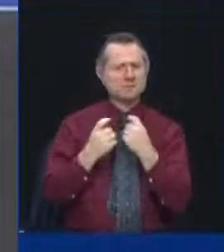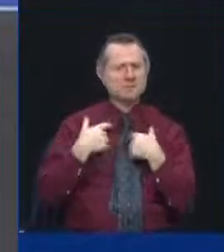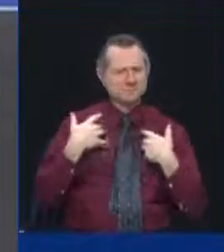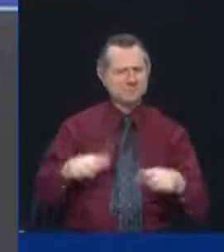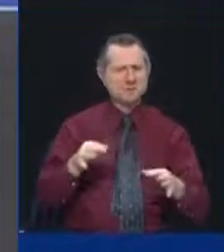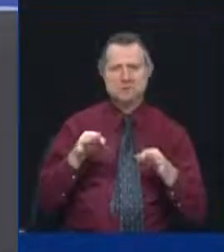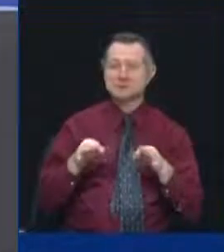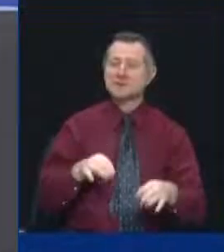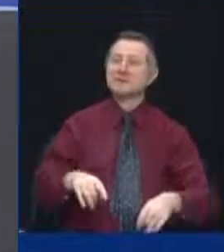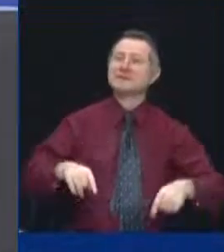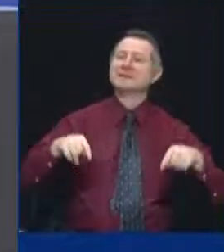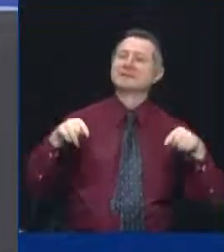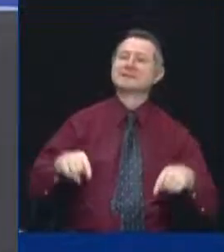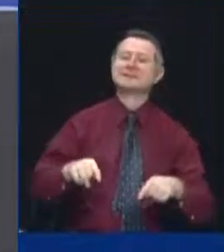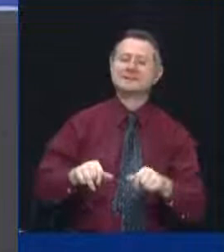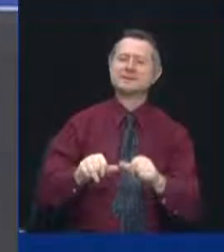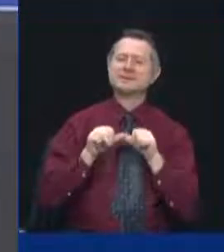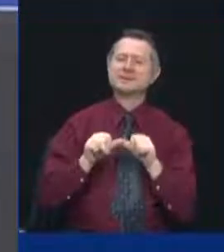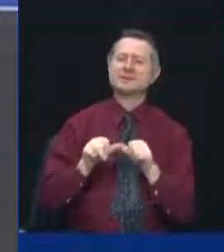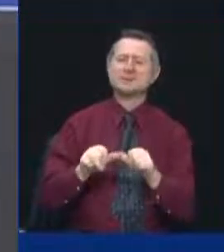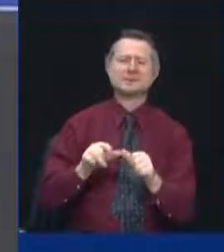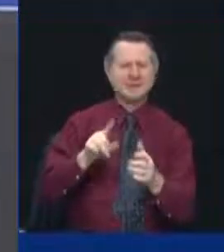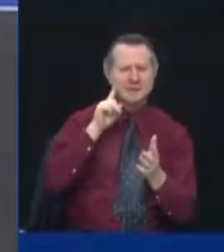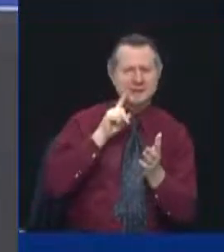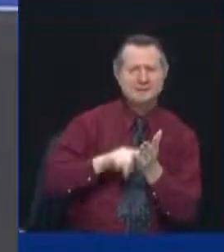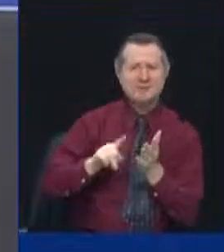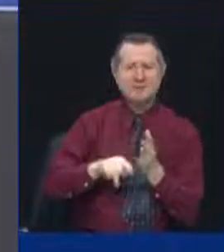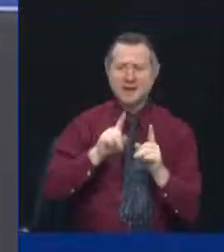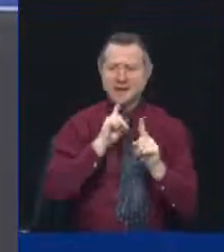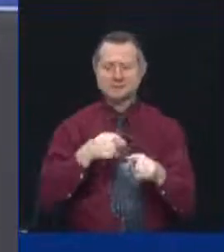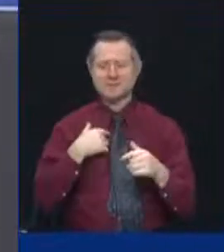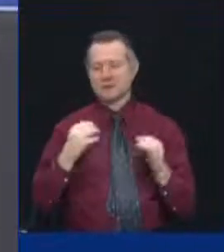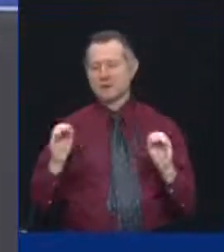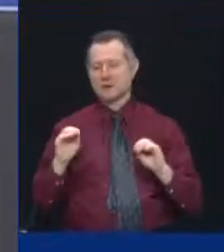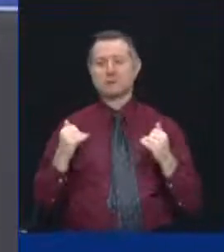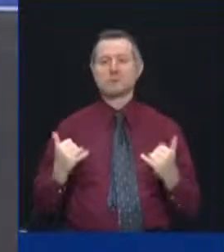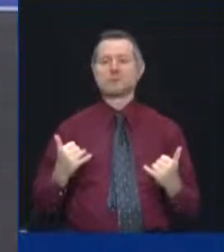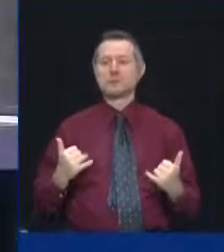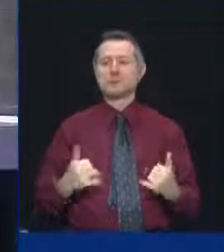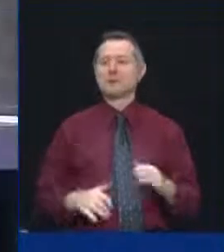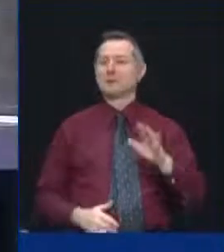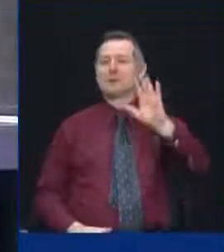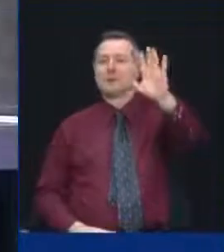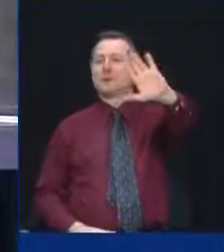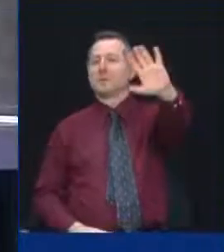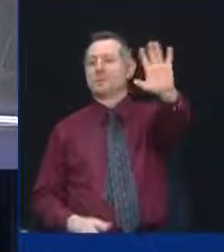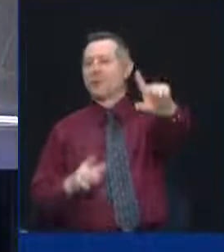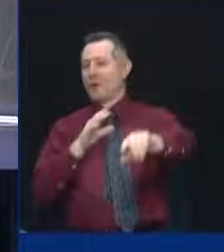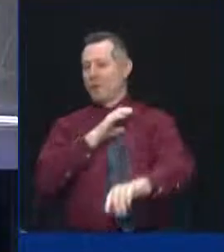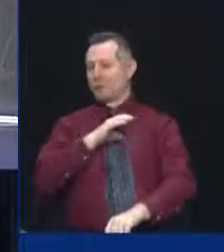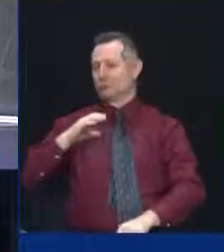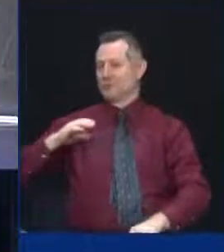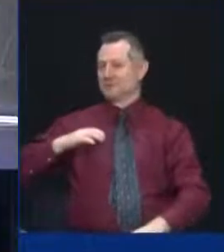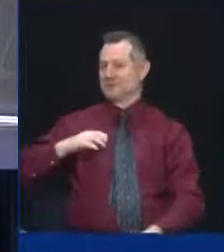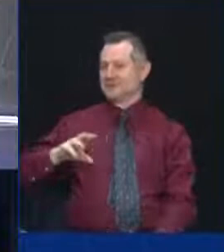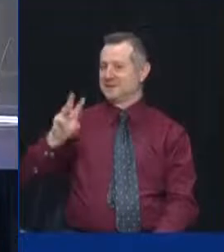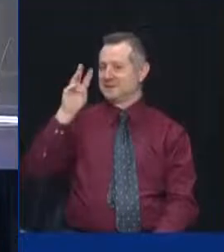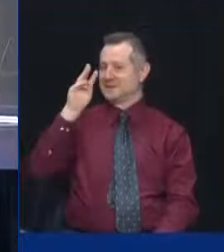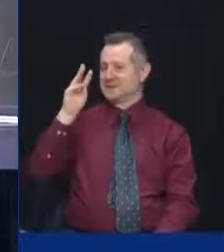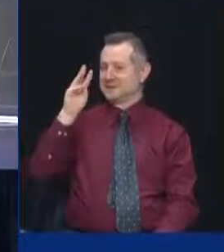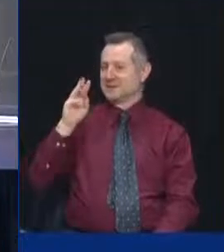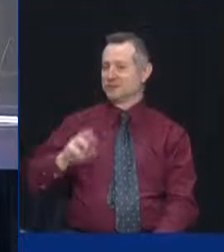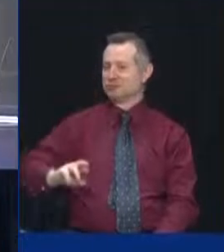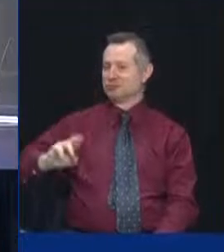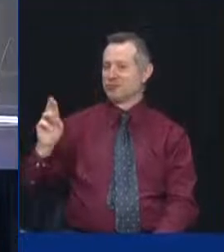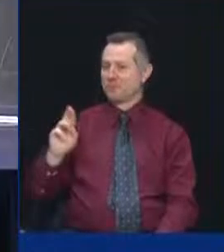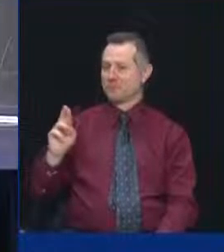ongoing investigation, so I won't answer any questions at this point. But when Congress, 6 Republicans have now asked the Senate